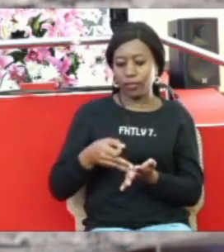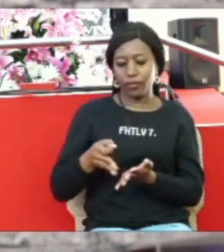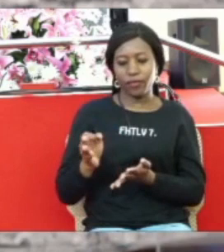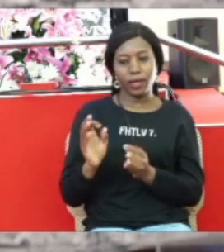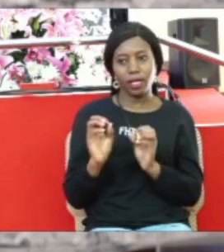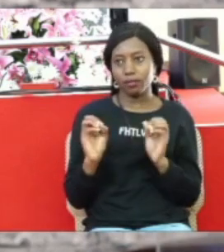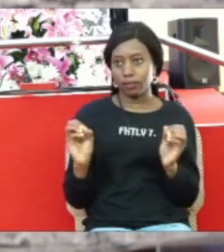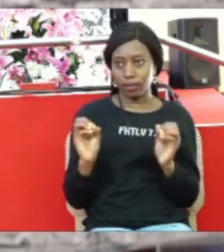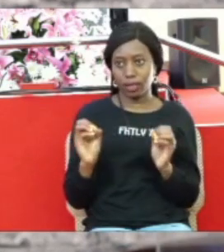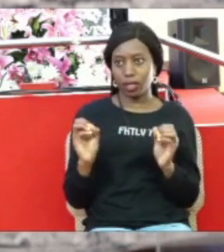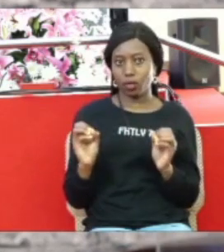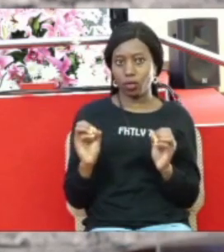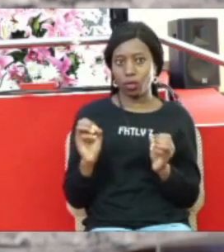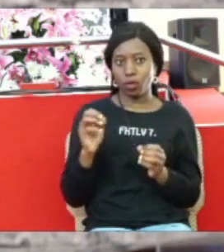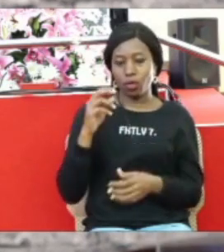Kafukuzwa.